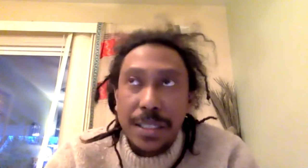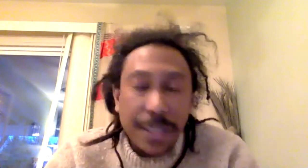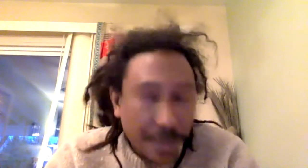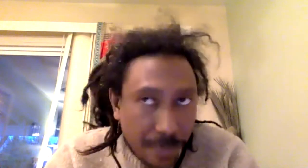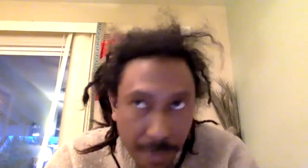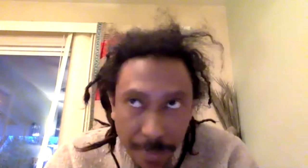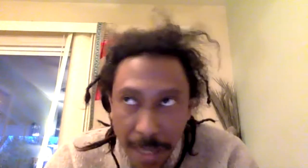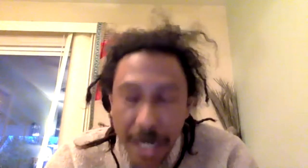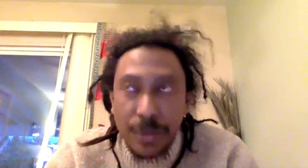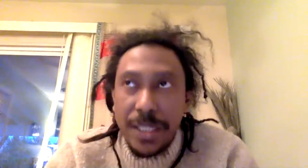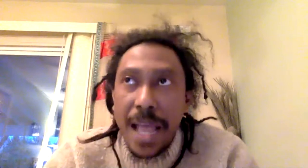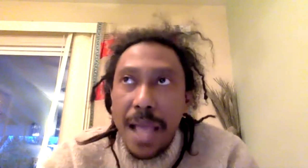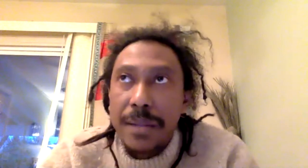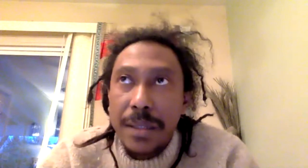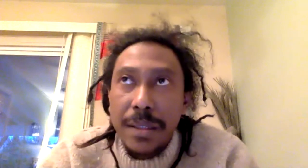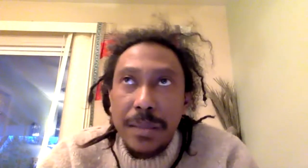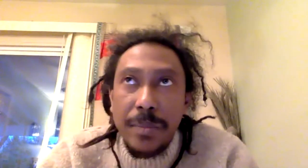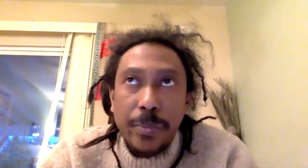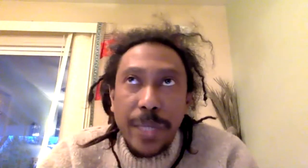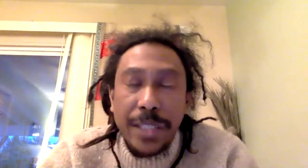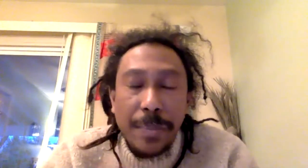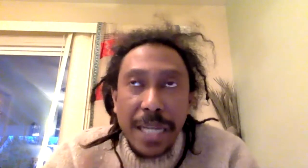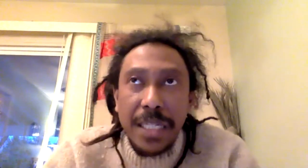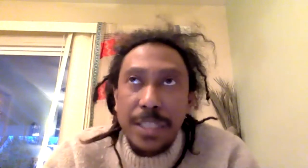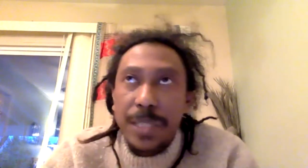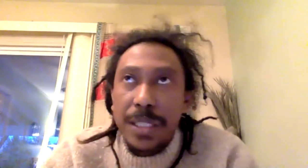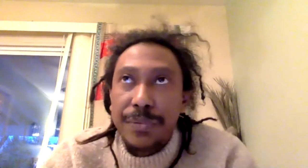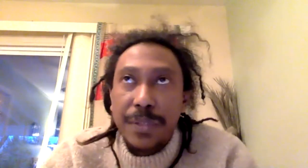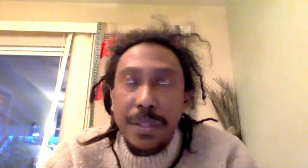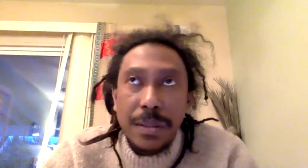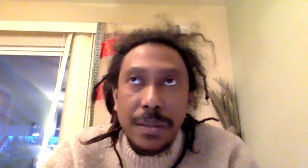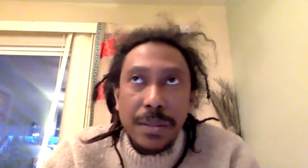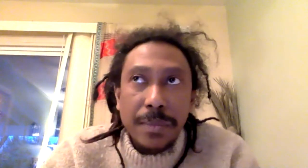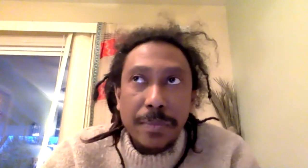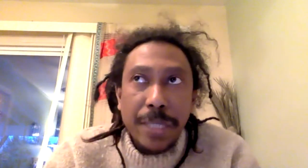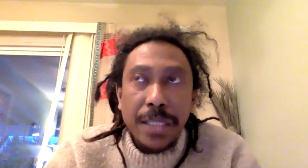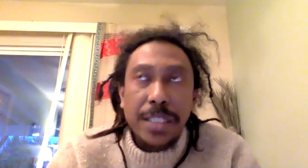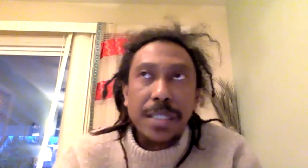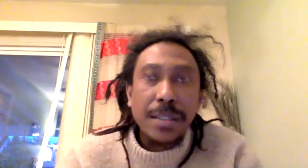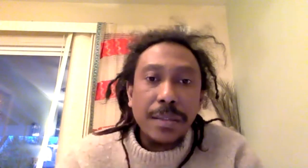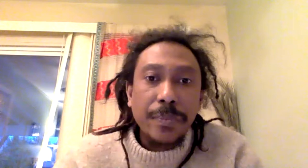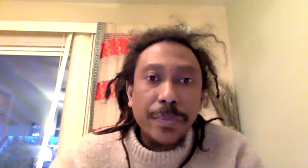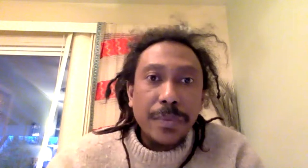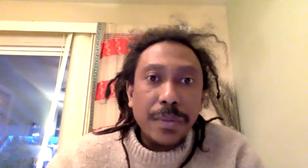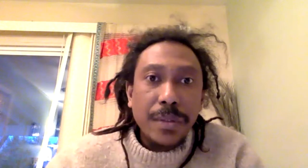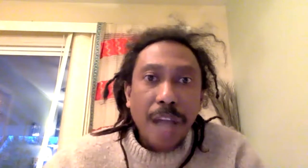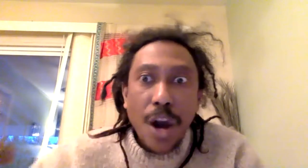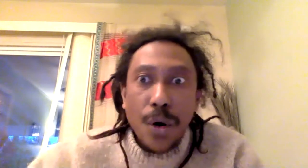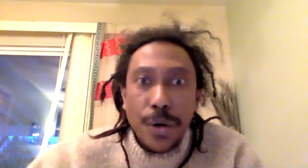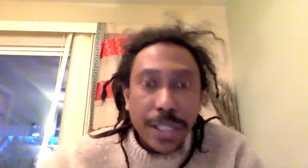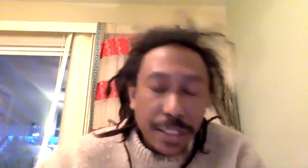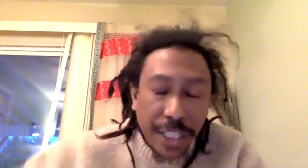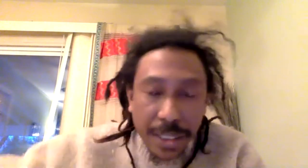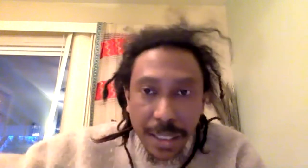process around that. But the Malagasy belief means